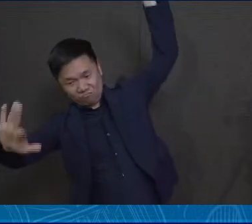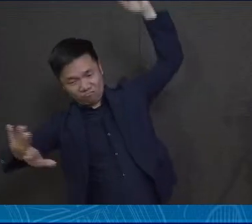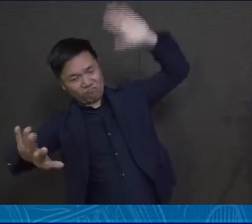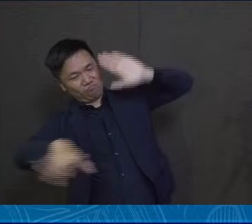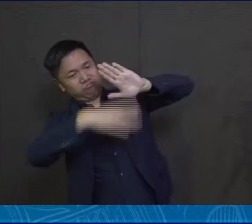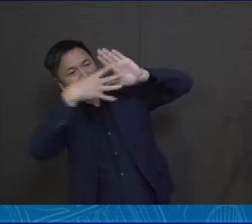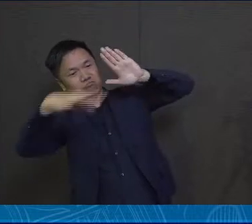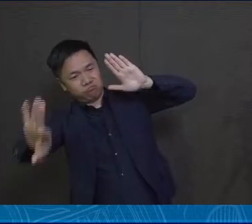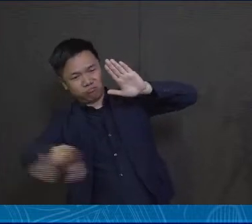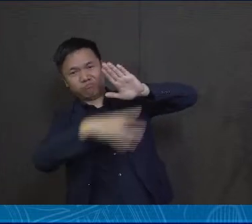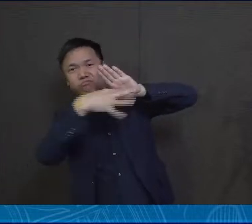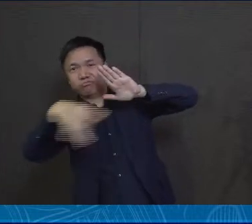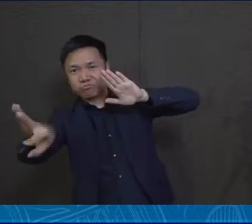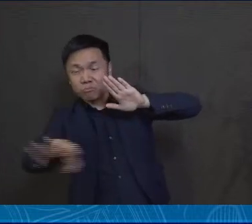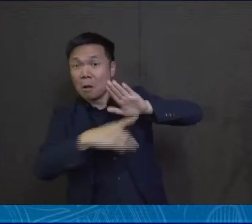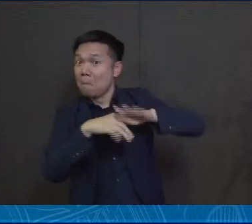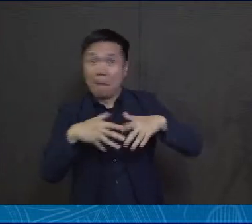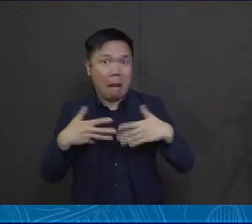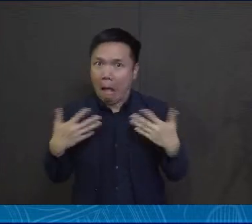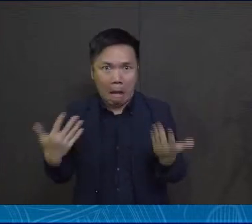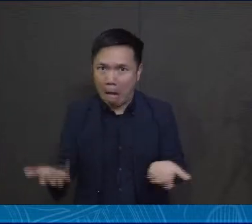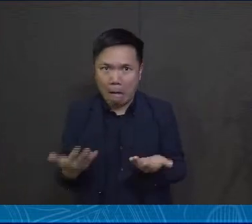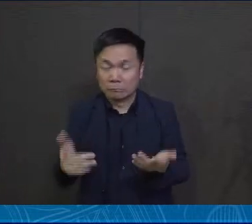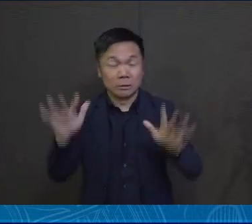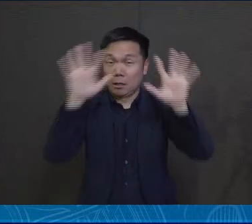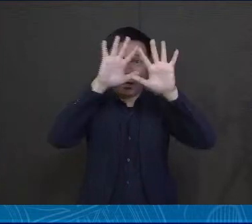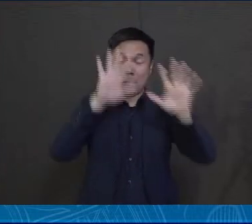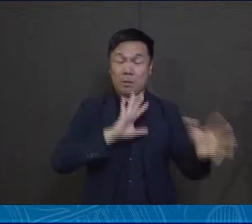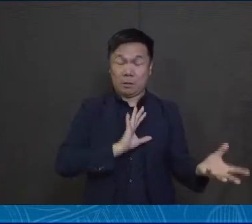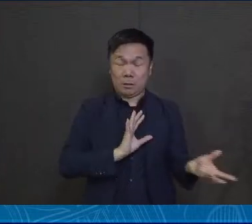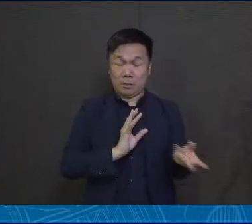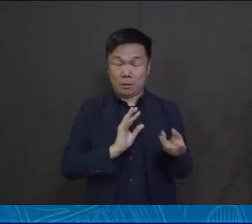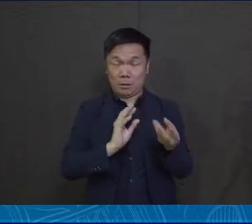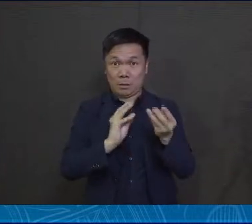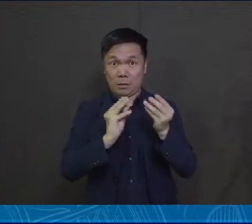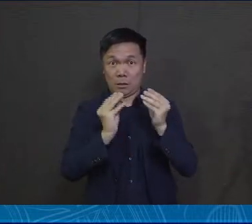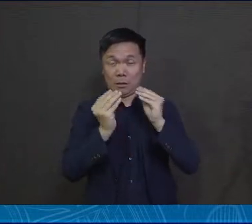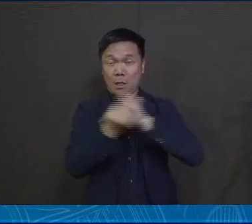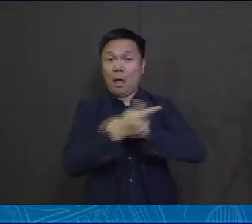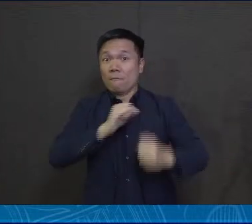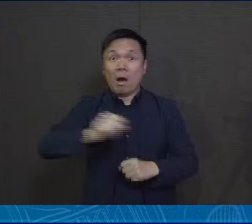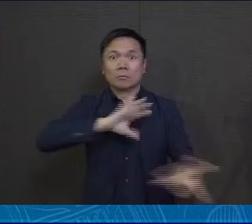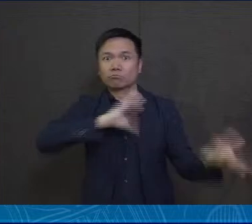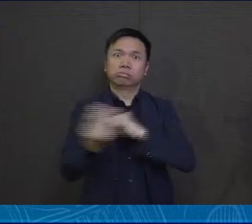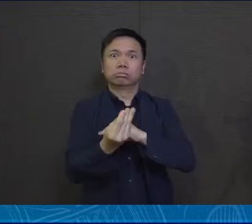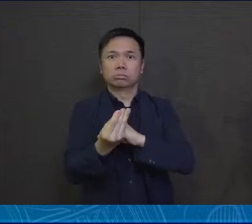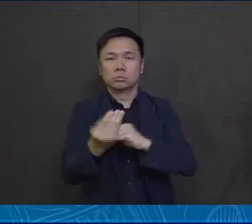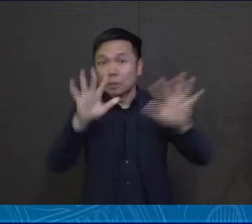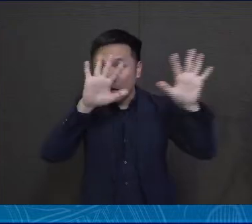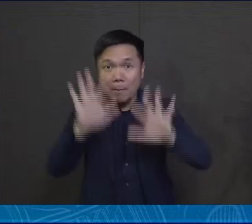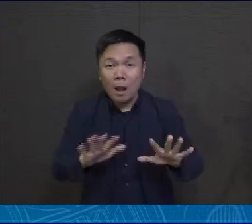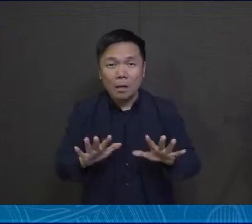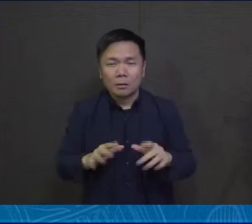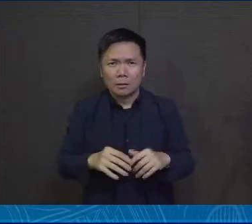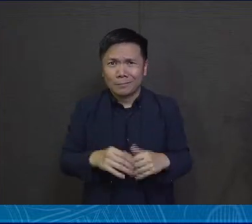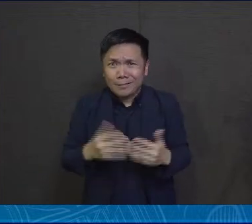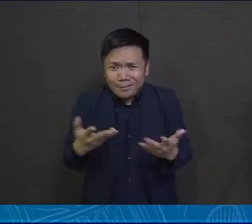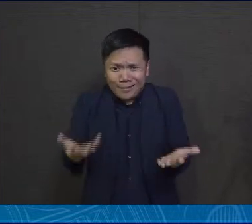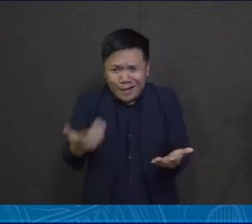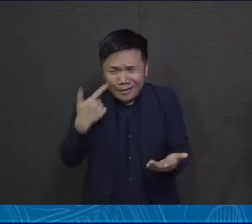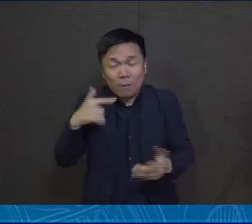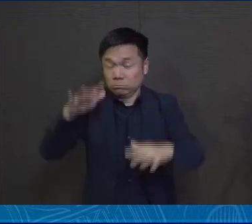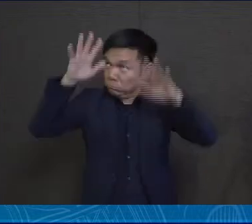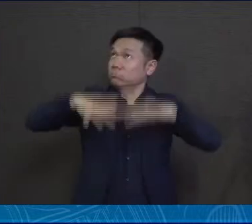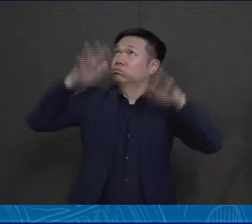what is happening these days is with climate change and things happening so fast, where we are seeing